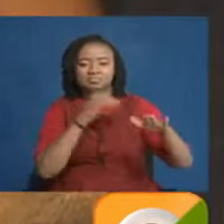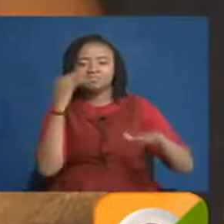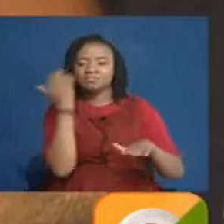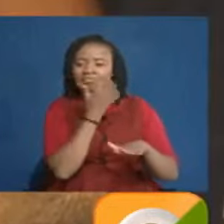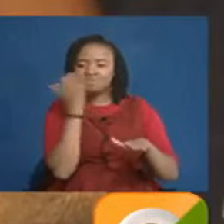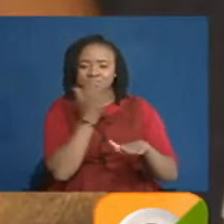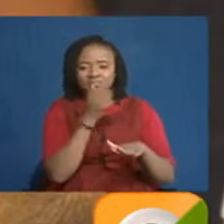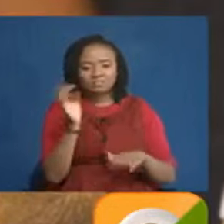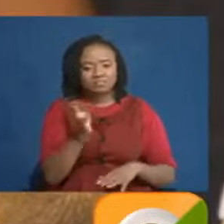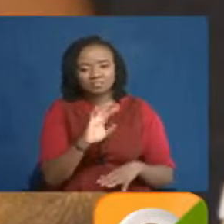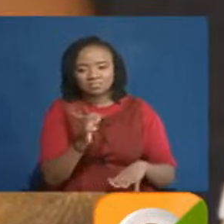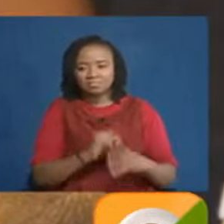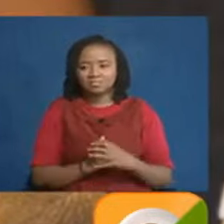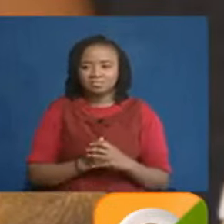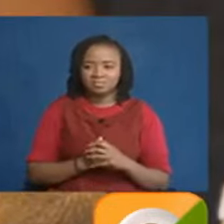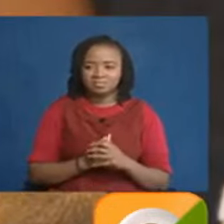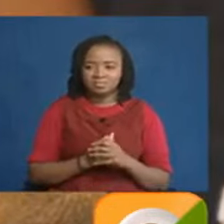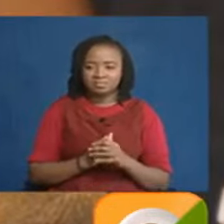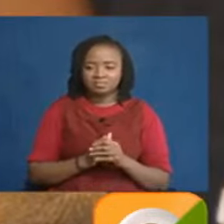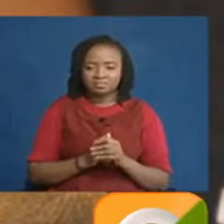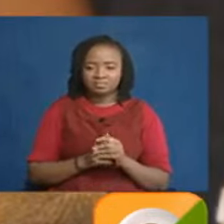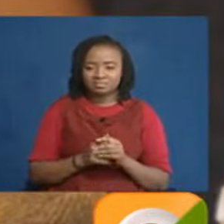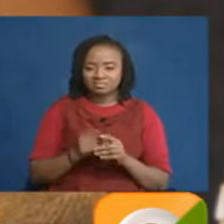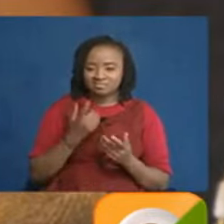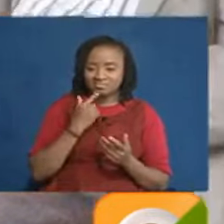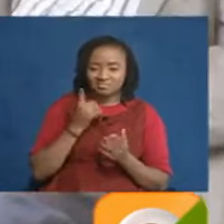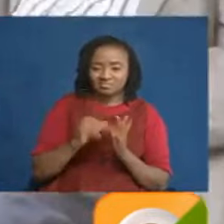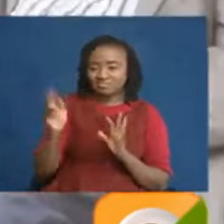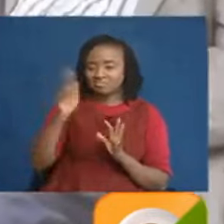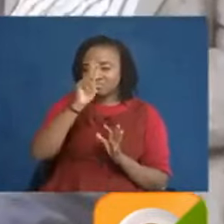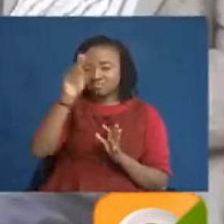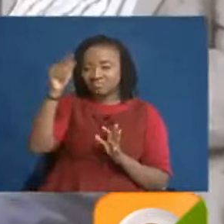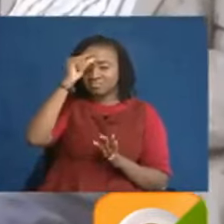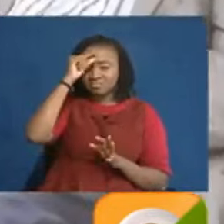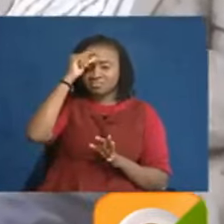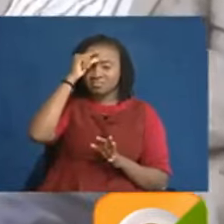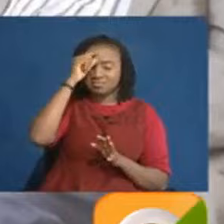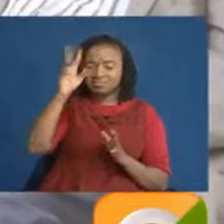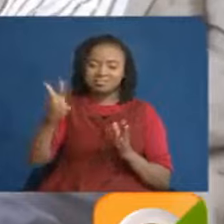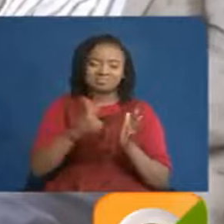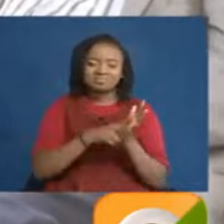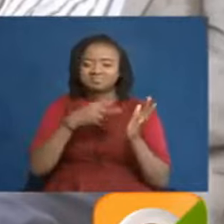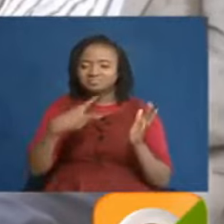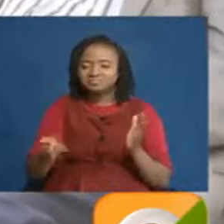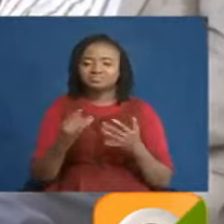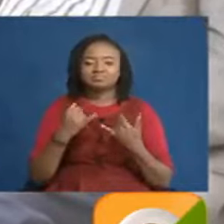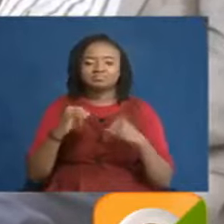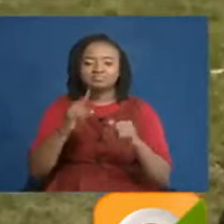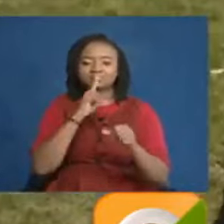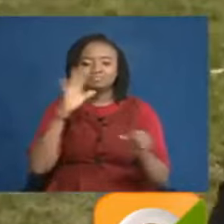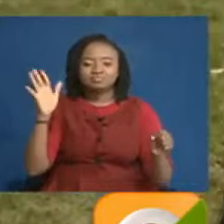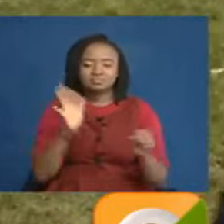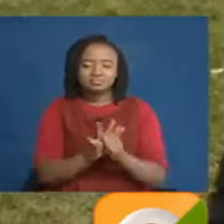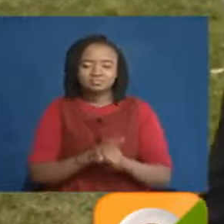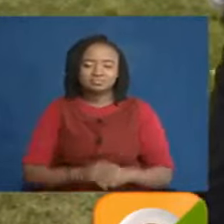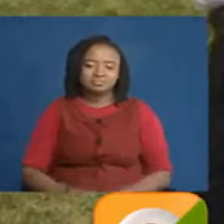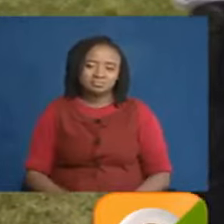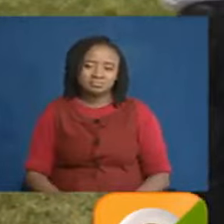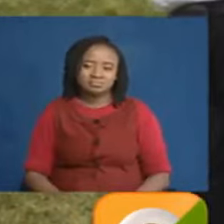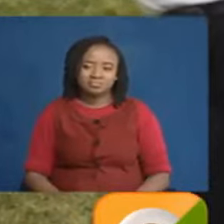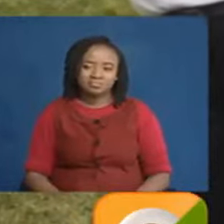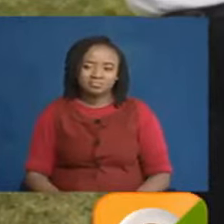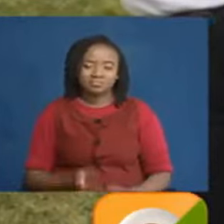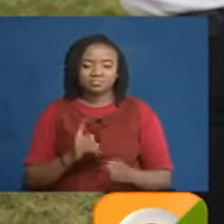of straying from their election promises, stating that impeaching Gachagua is a misplaced priority.